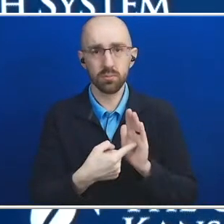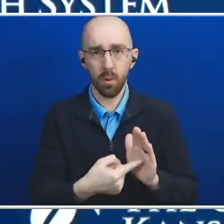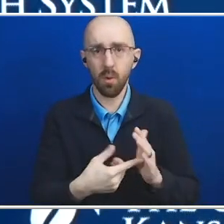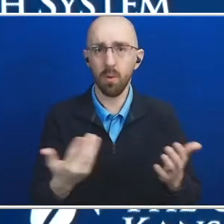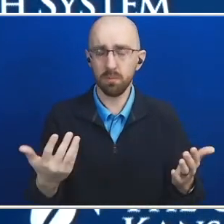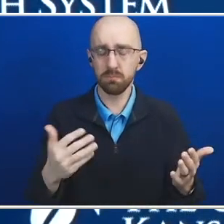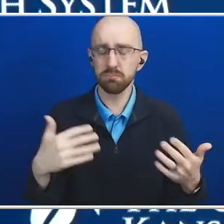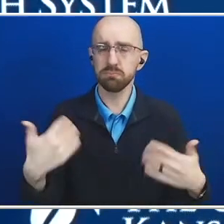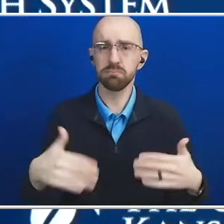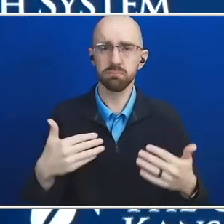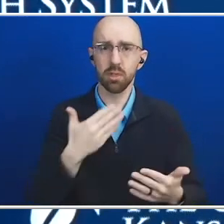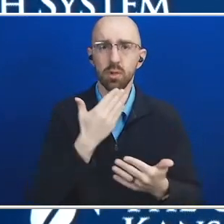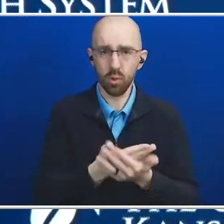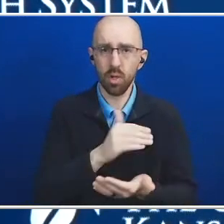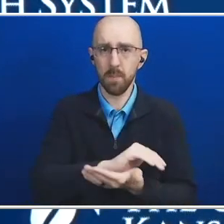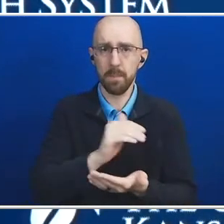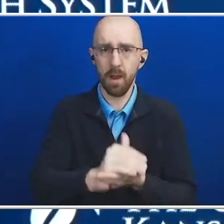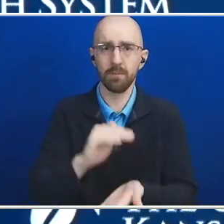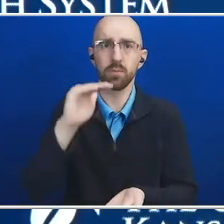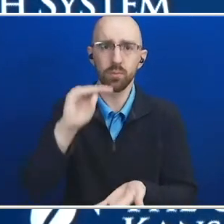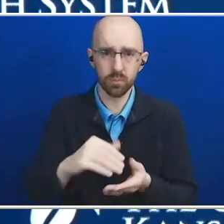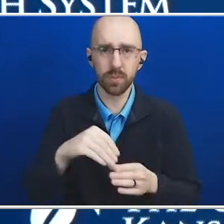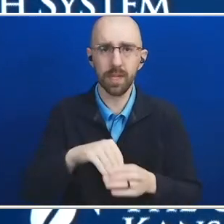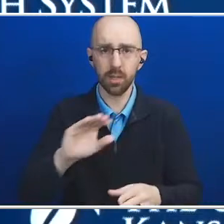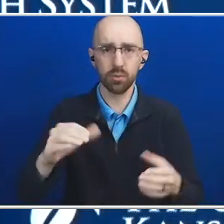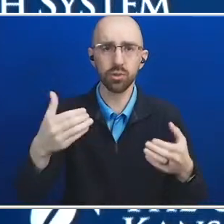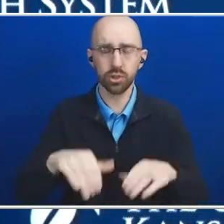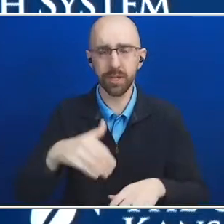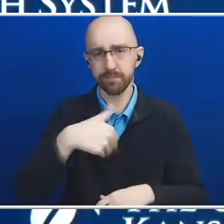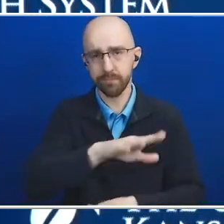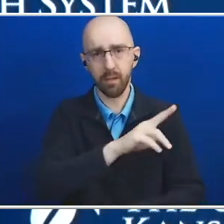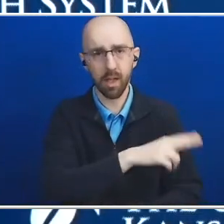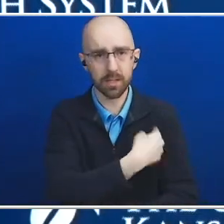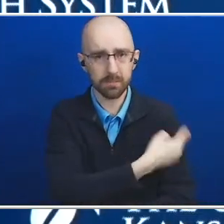of reduction in your chance of going to the hospital if you got